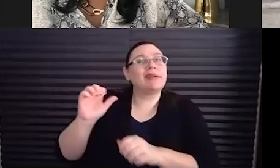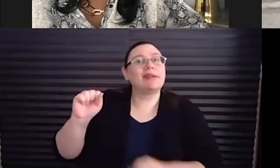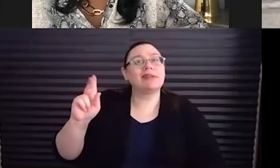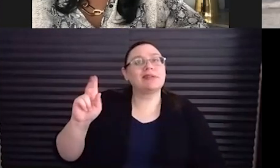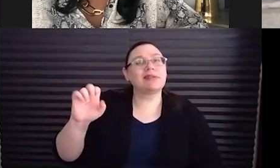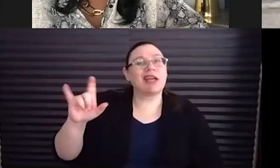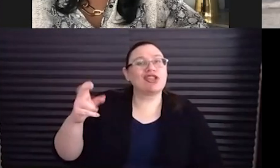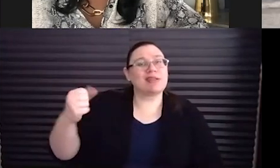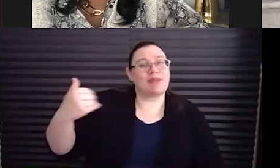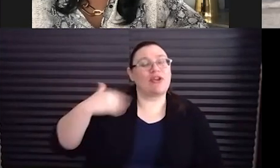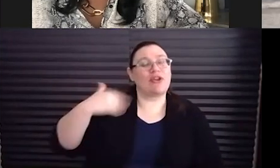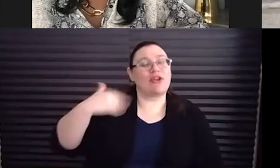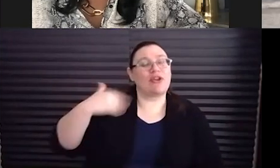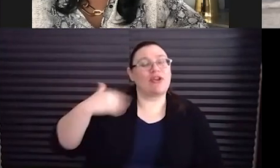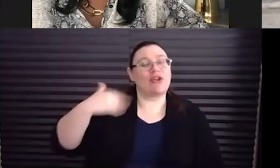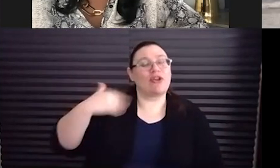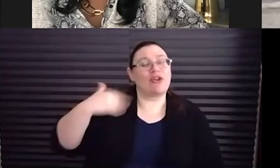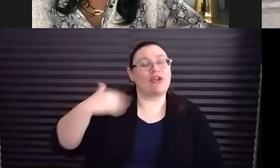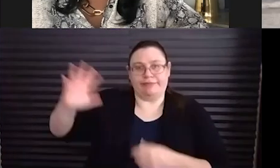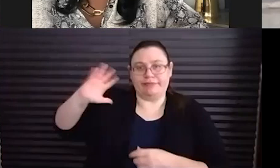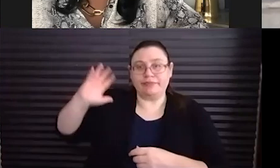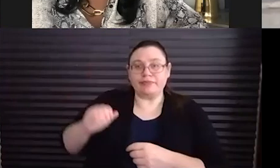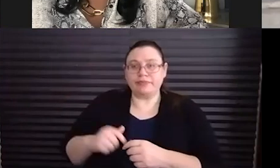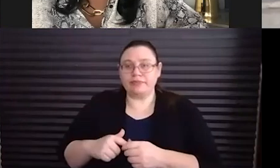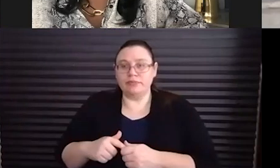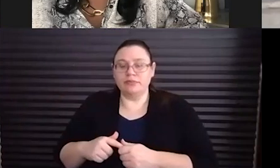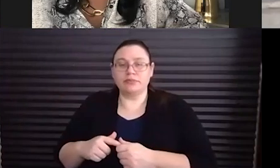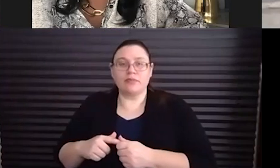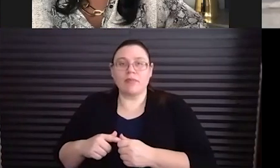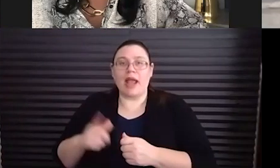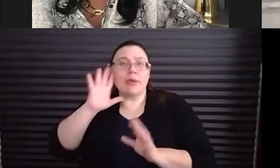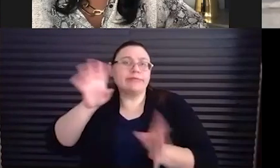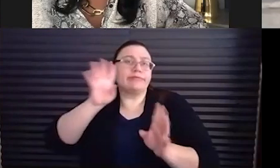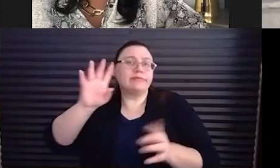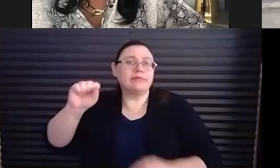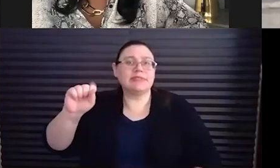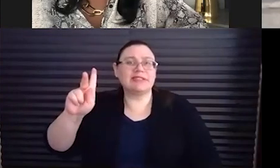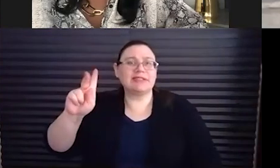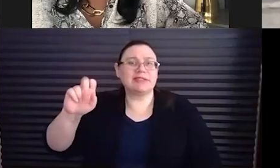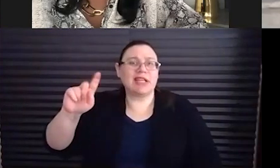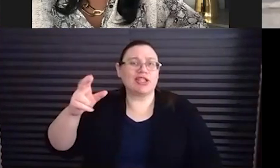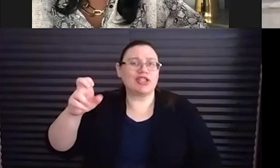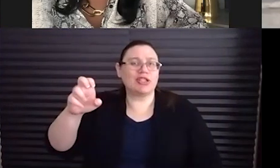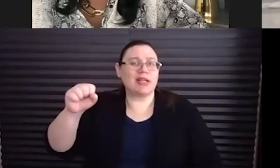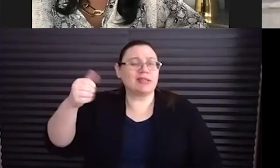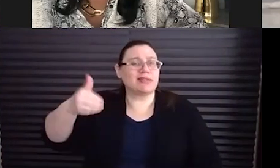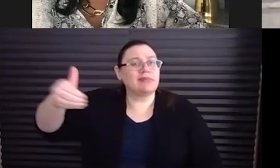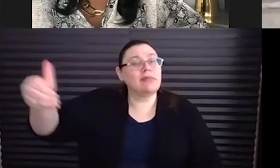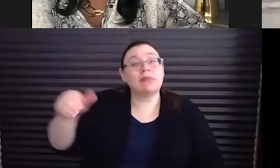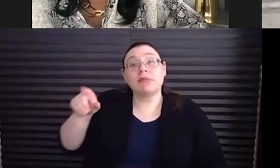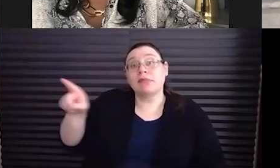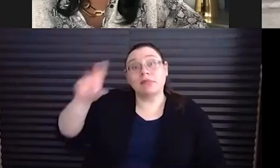with a roommate back in the day. We would make sketches all the time, just because he was a